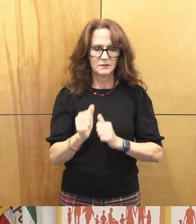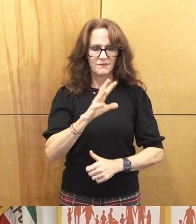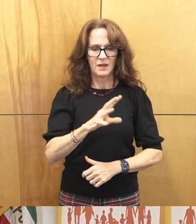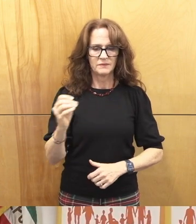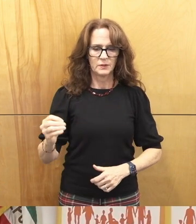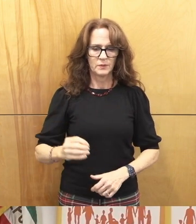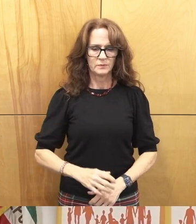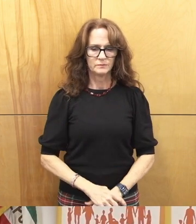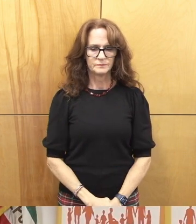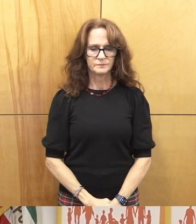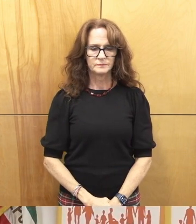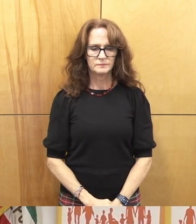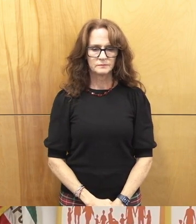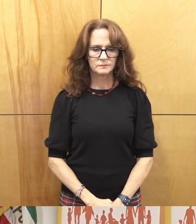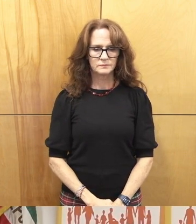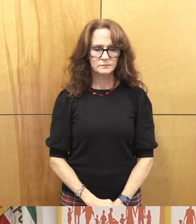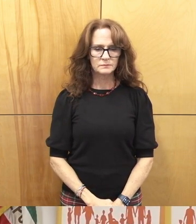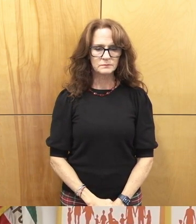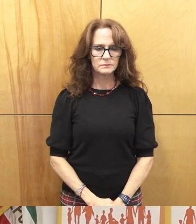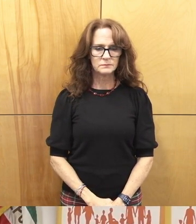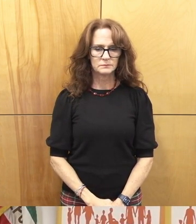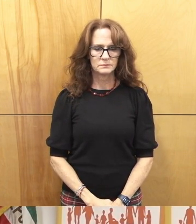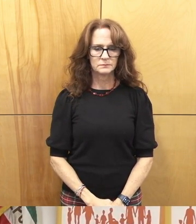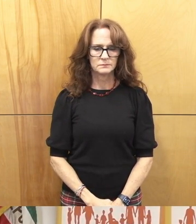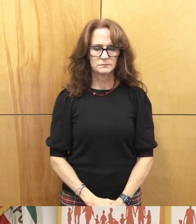5-0. Thank you.